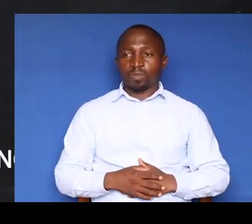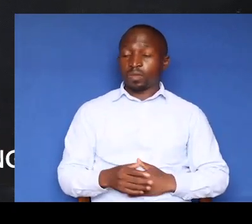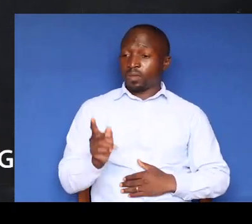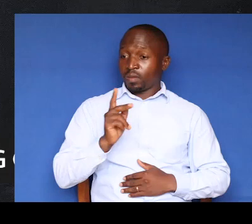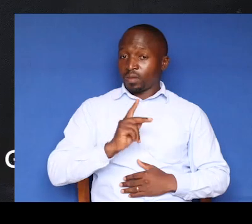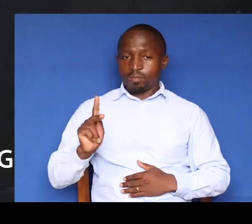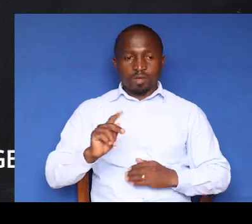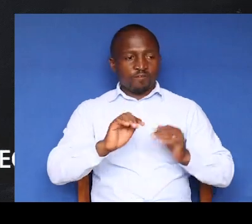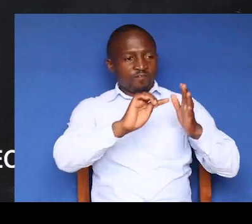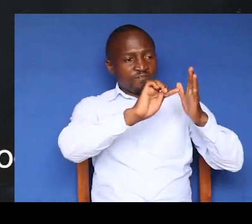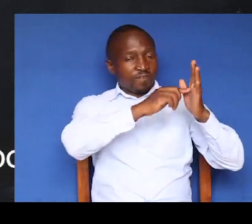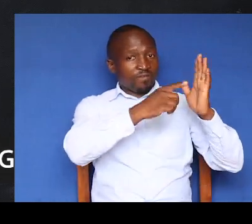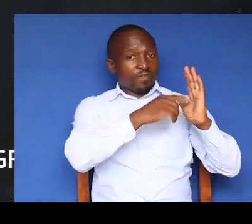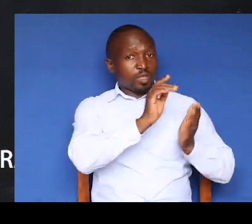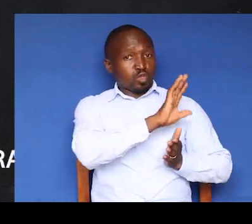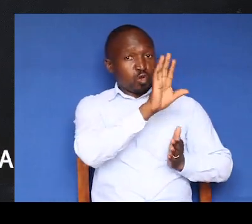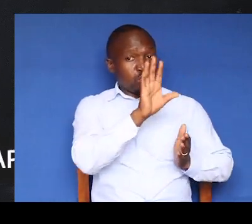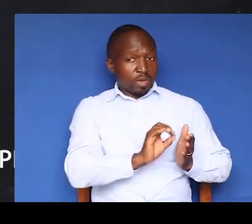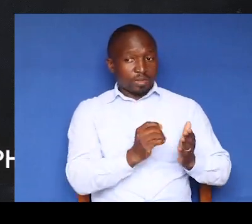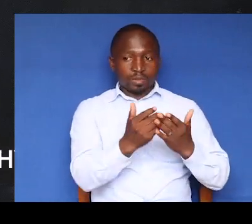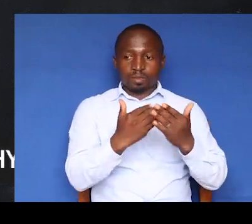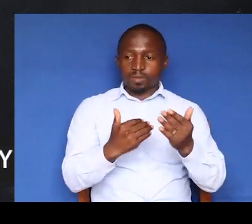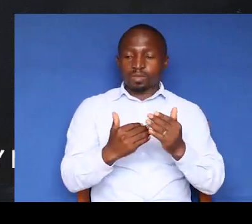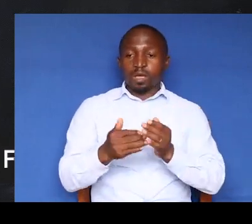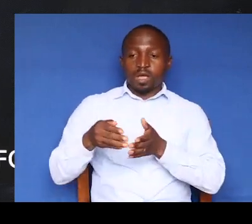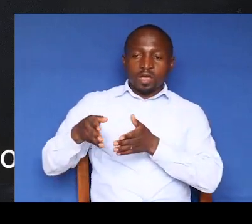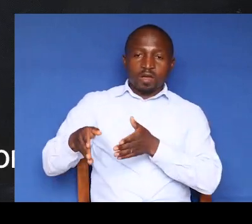if all factors influencing river regime